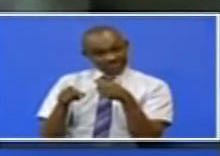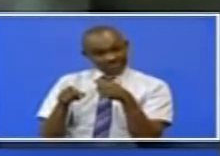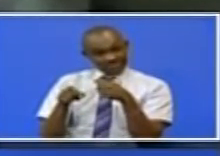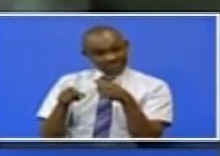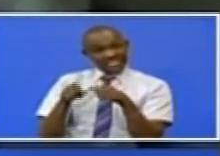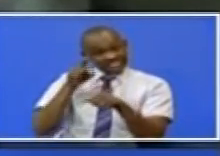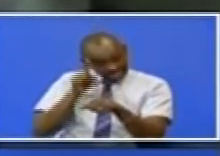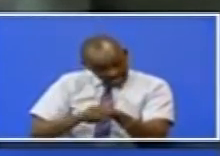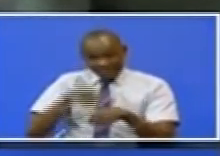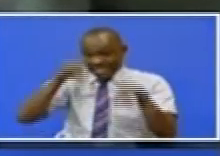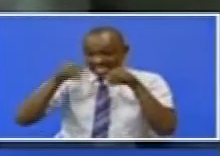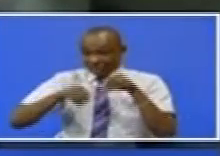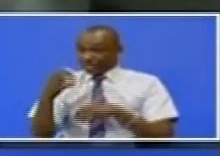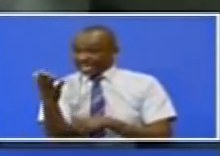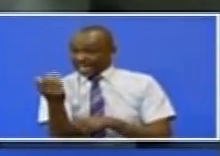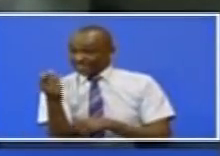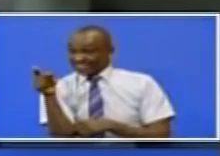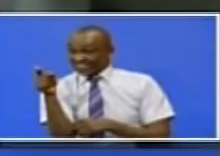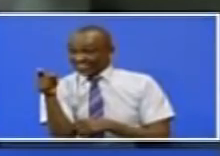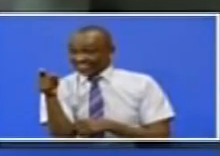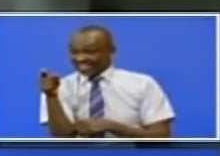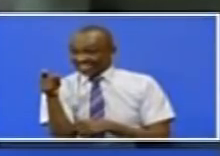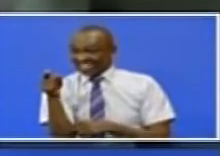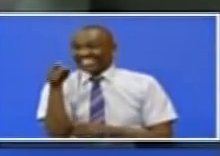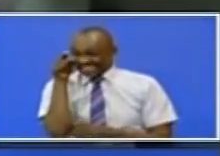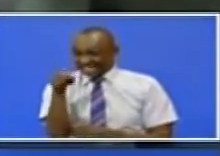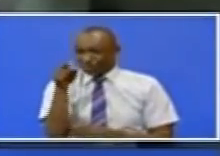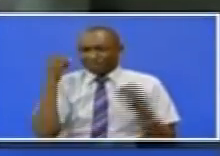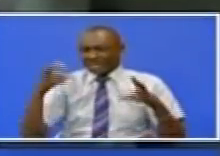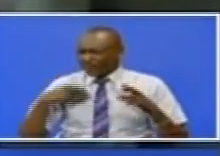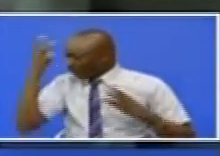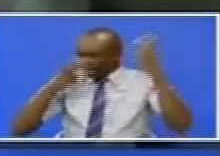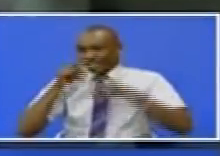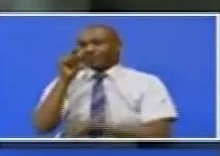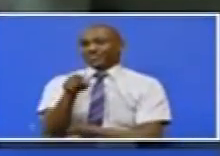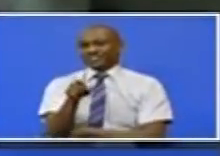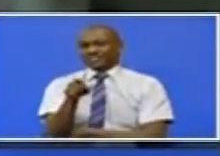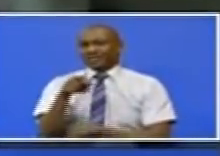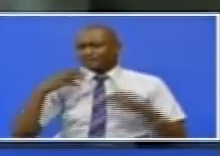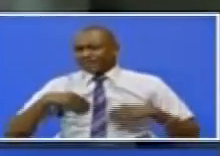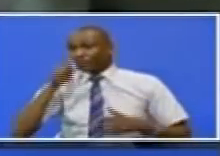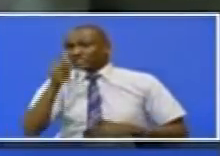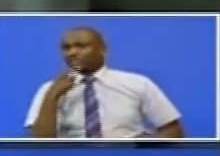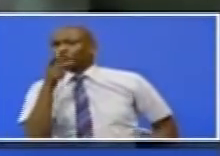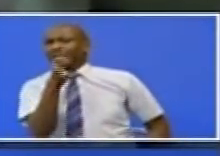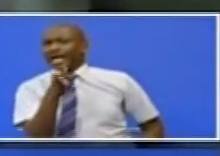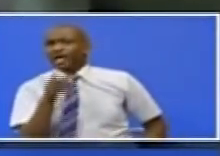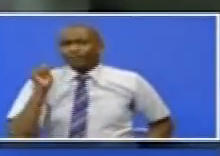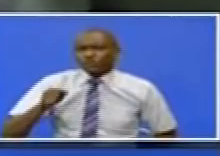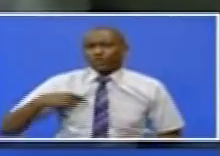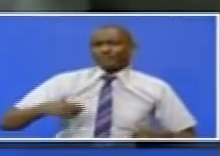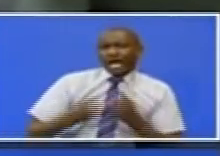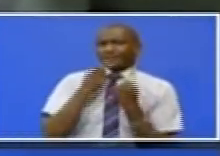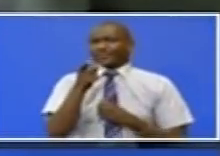during the forthcoming general elections, is worrying so many people. Who are the judges who may hear